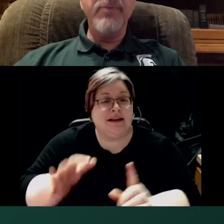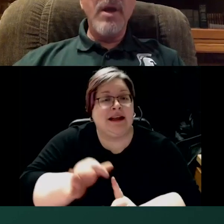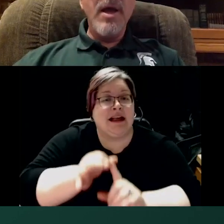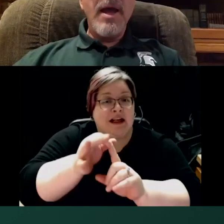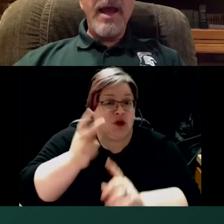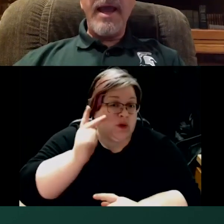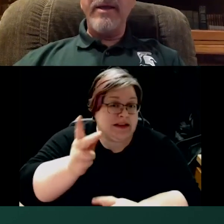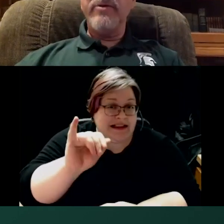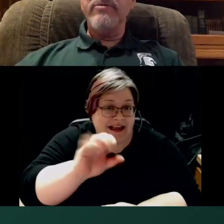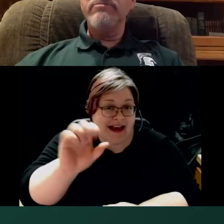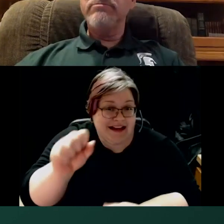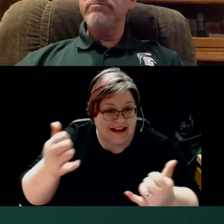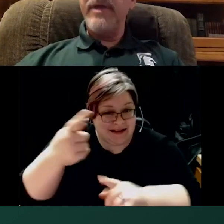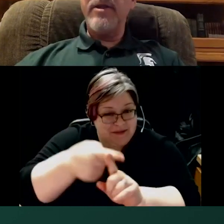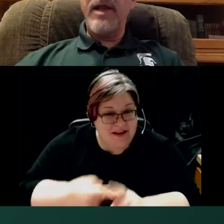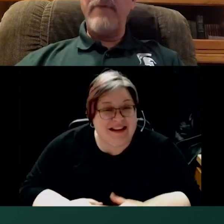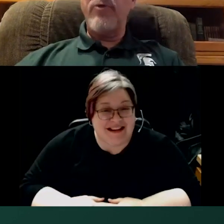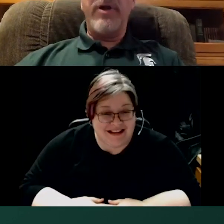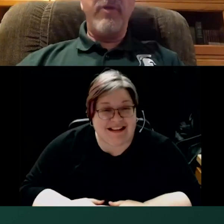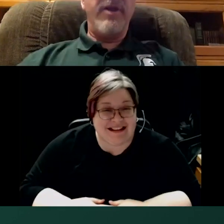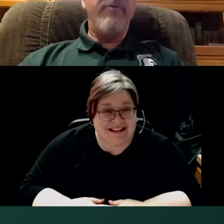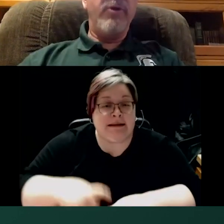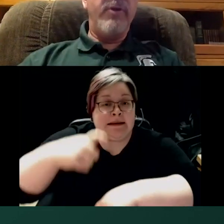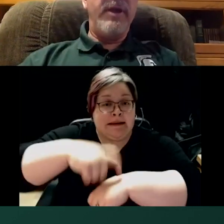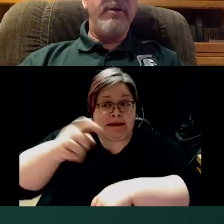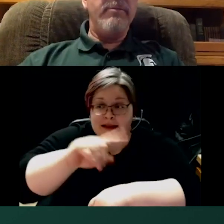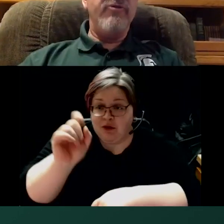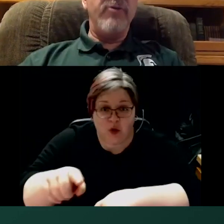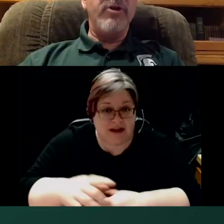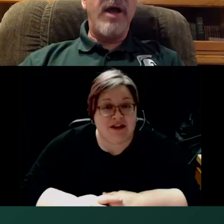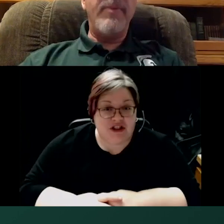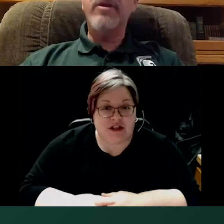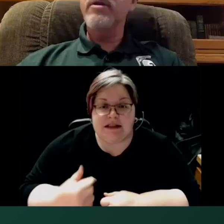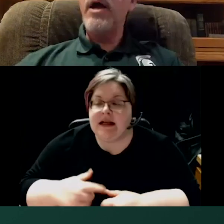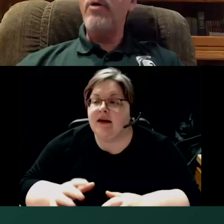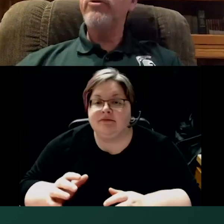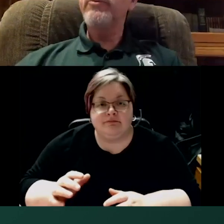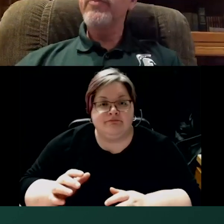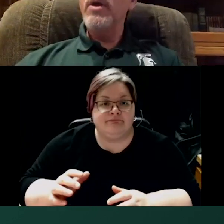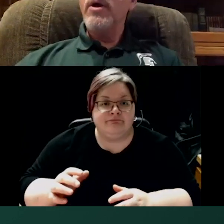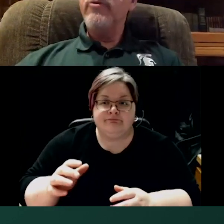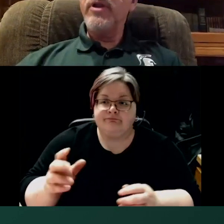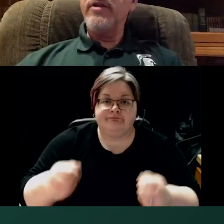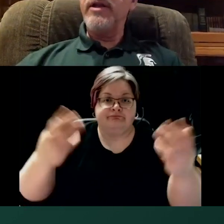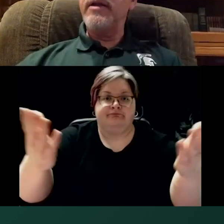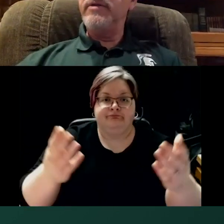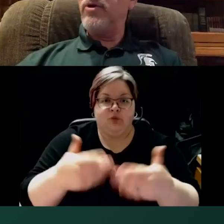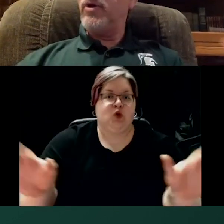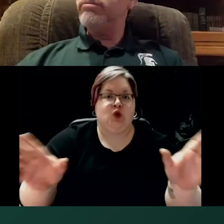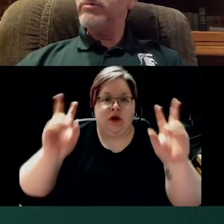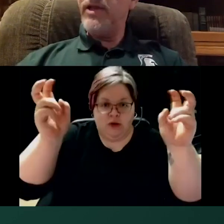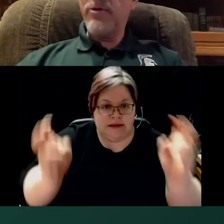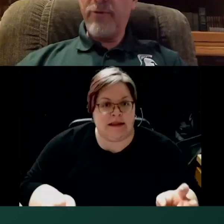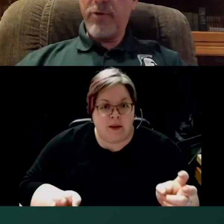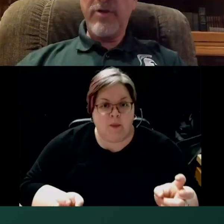Station. And it's time for questions. I've put the general topics out just as a,